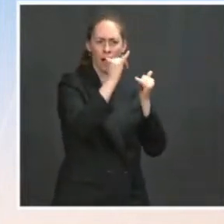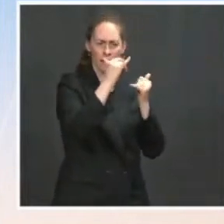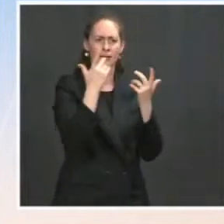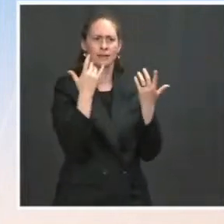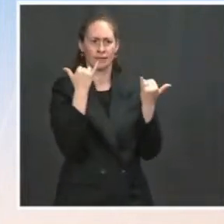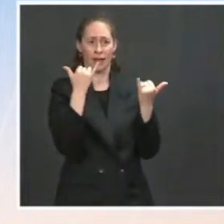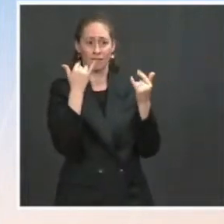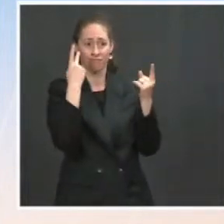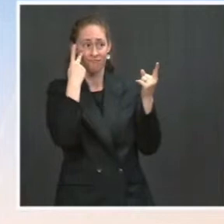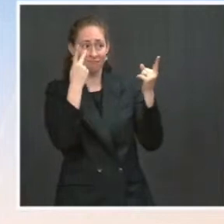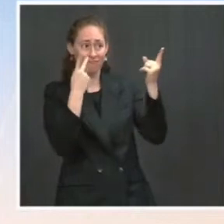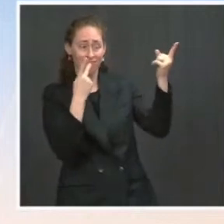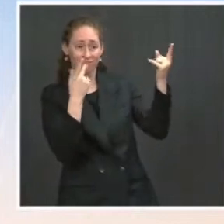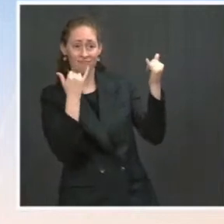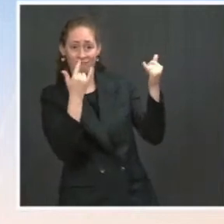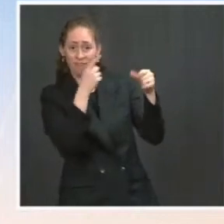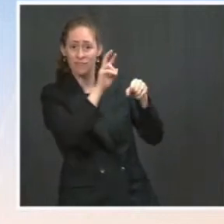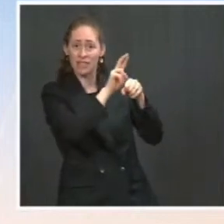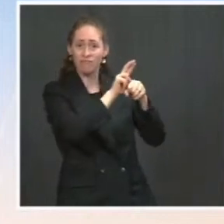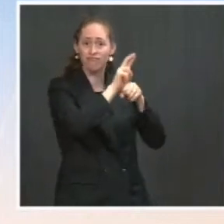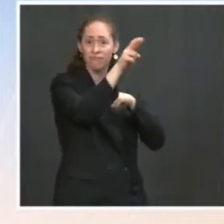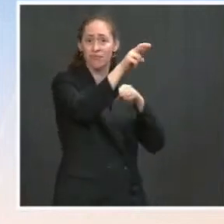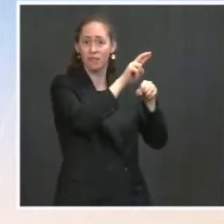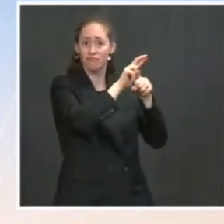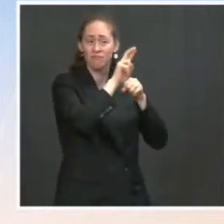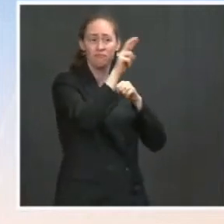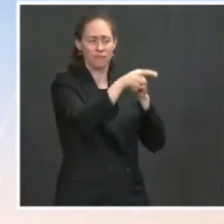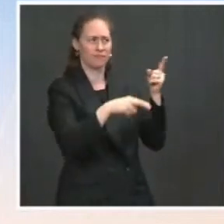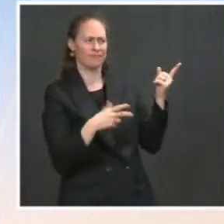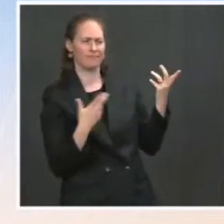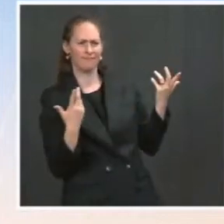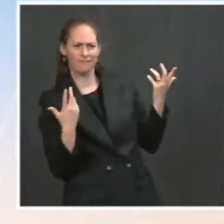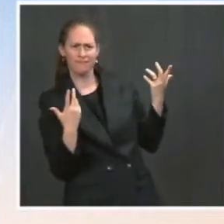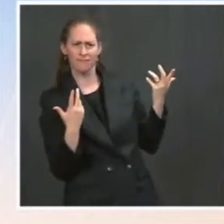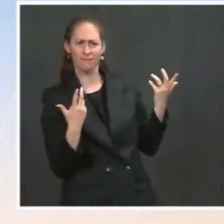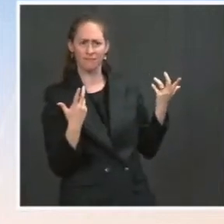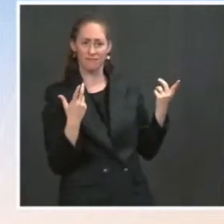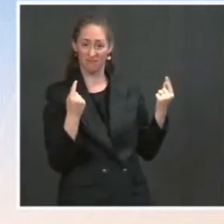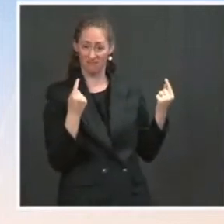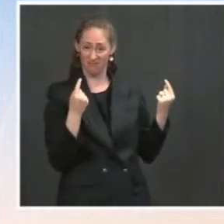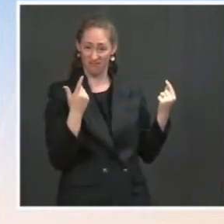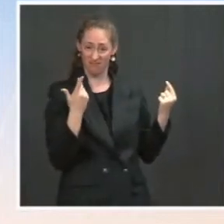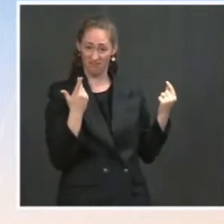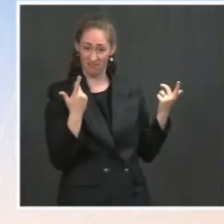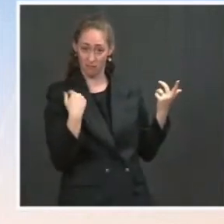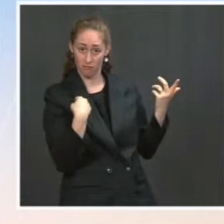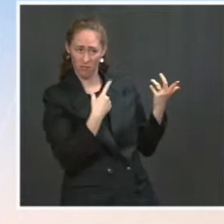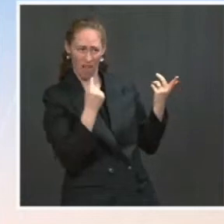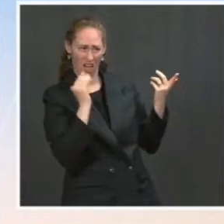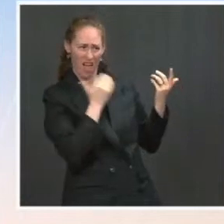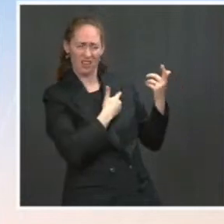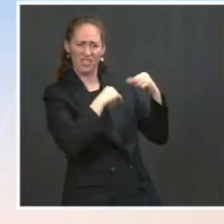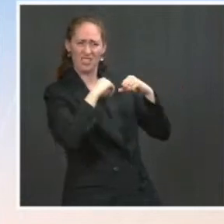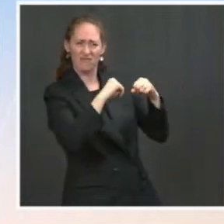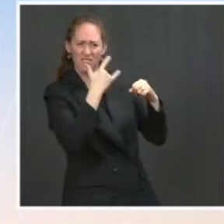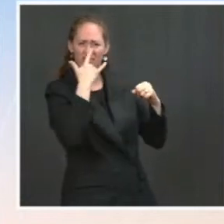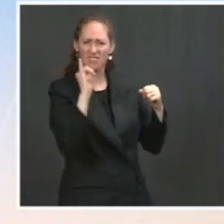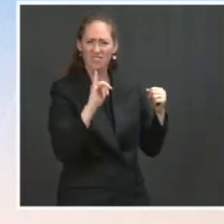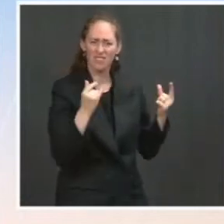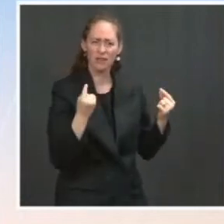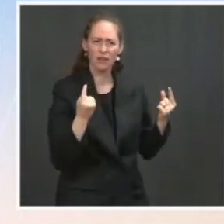stalled during the previous administration. It has been delayed twice. Is President Biden committed